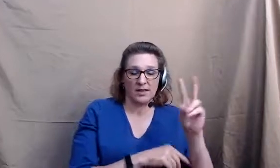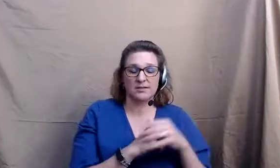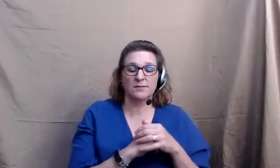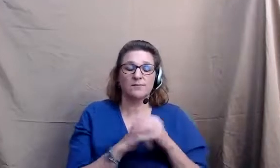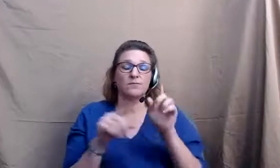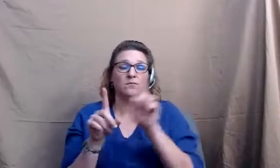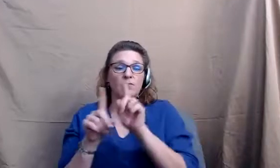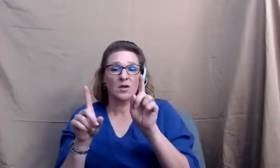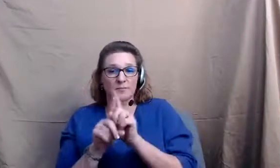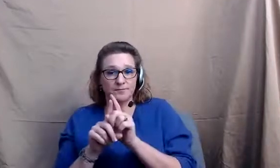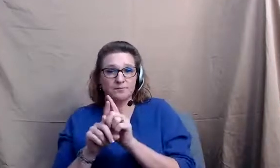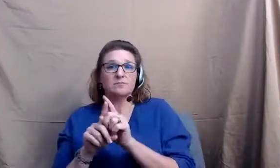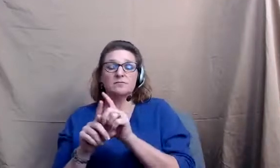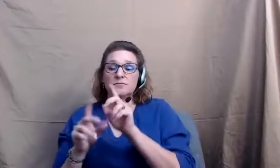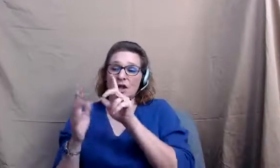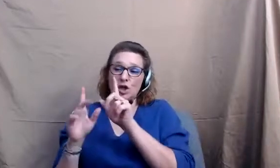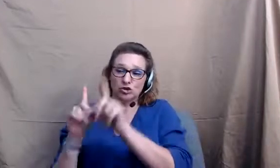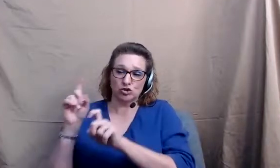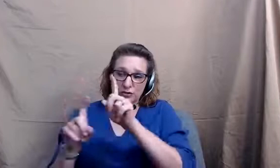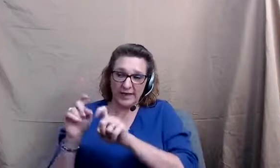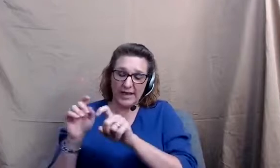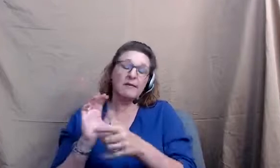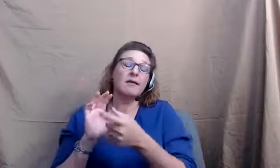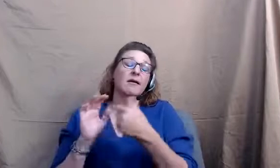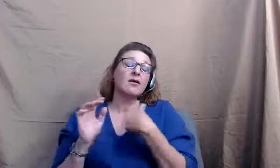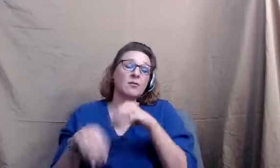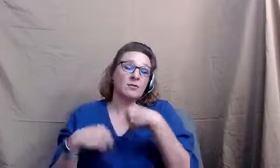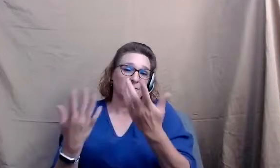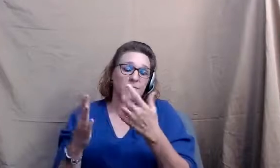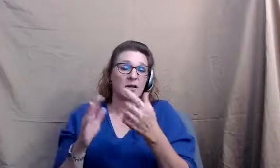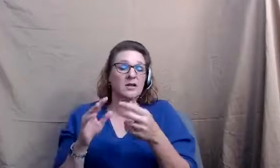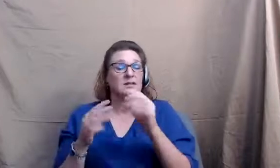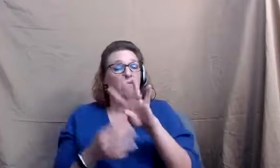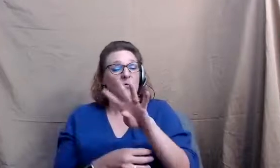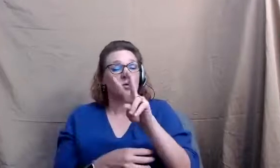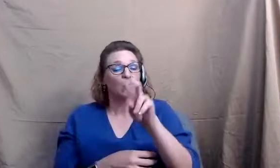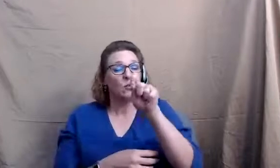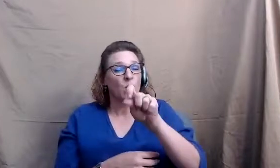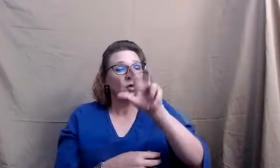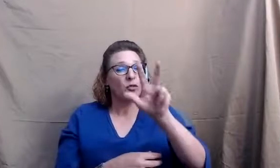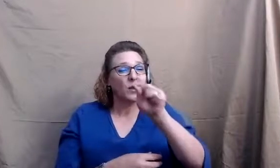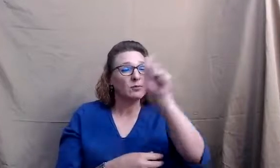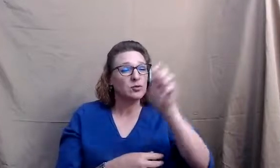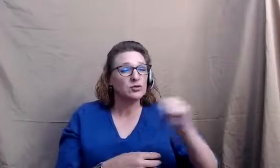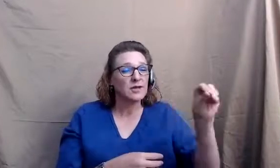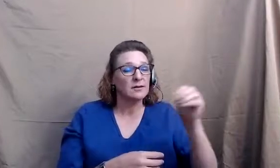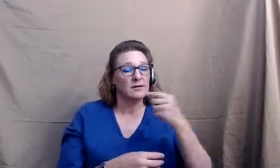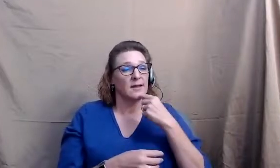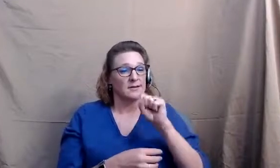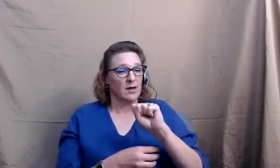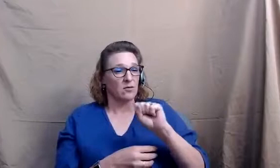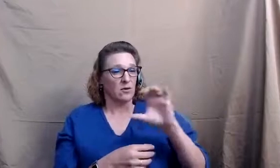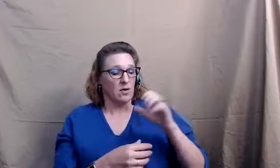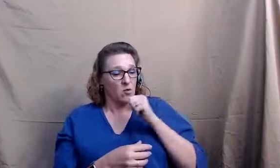Partner and Sexual Violence Survey indicates that up to 42.3% of South Carolina women report a lifetime experience